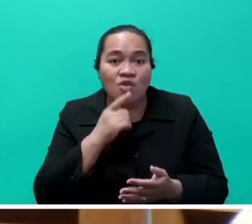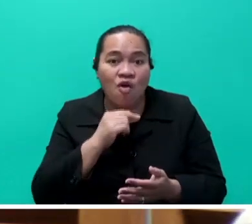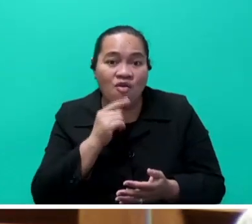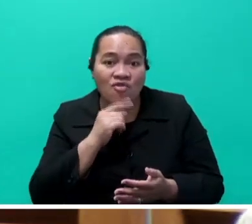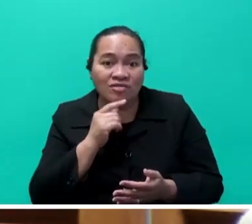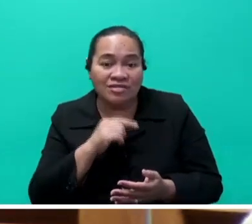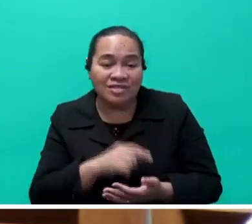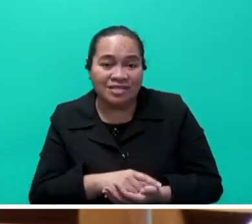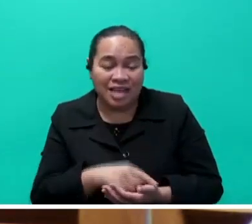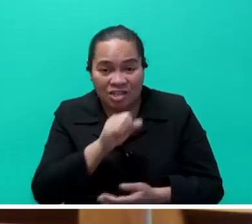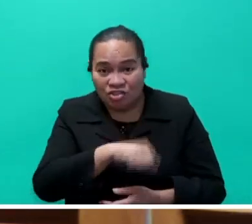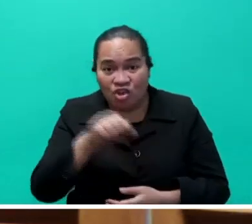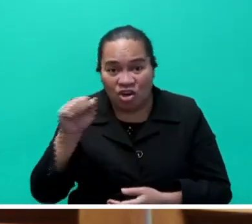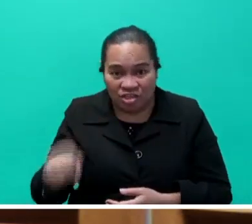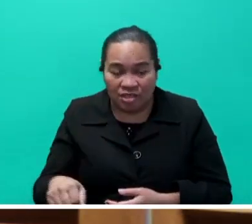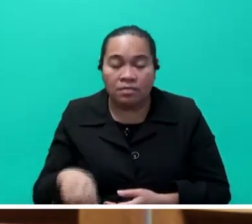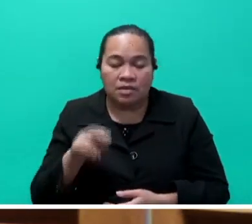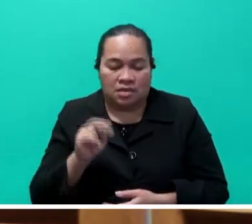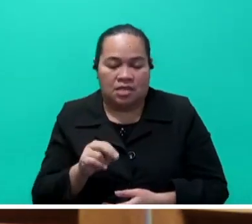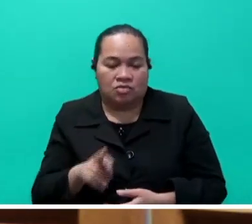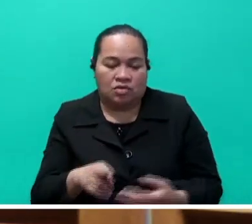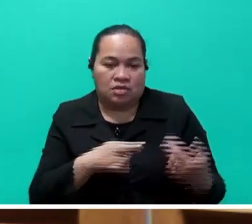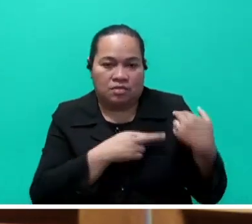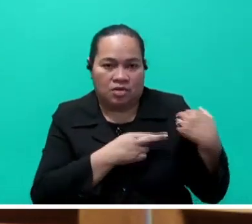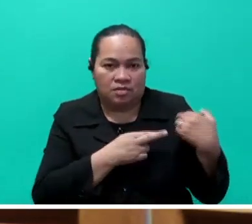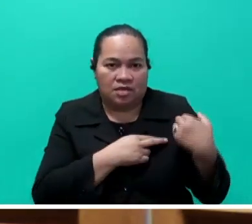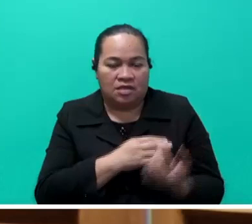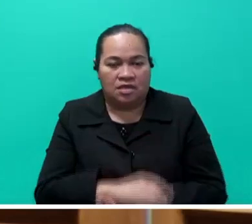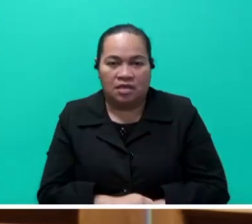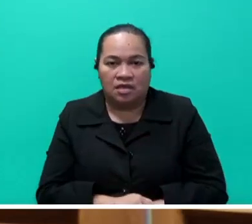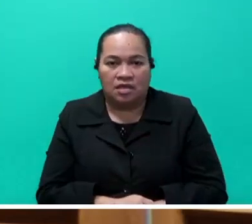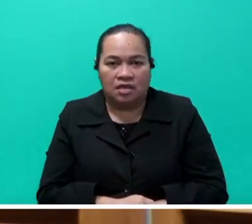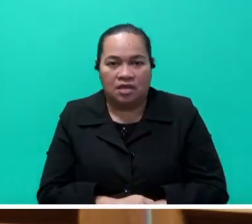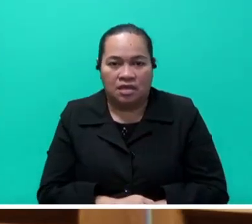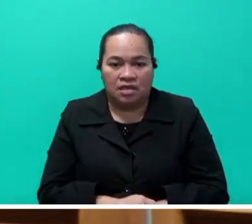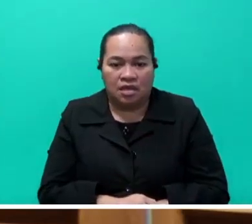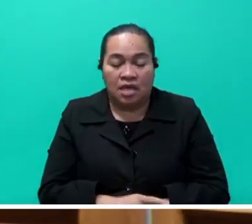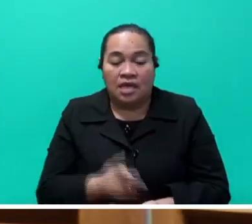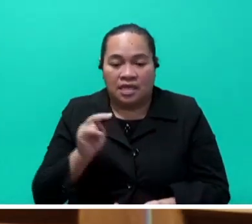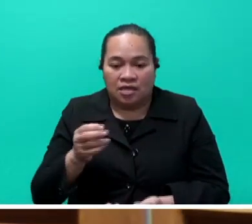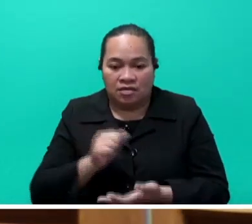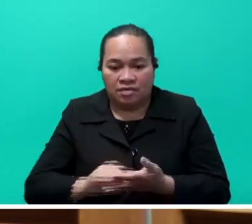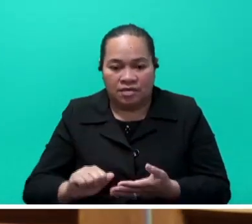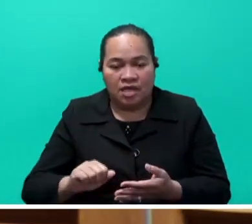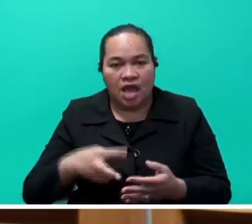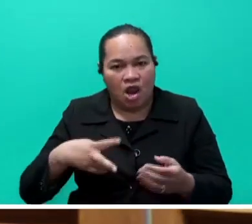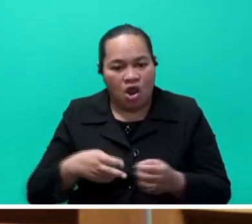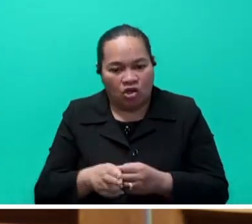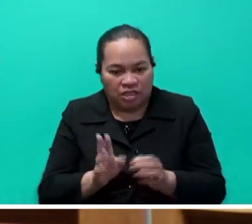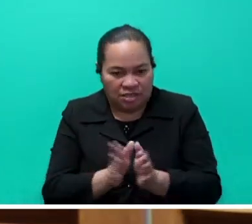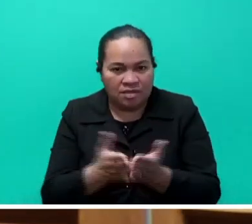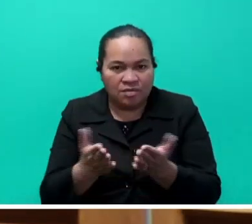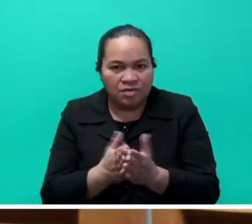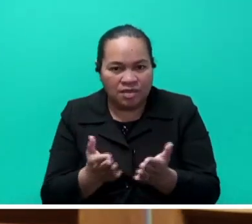and loan scheme is also playing its part by publishing and launching its booklet on the scholarships